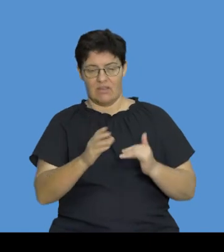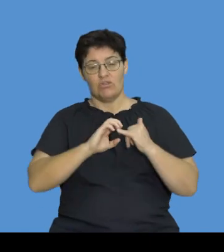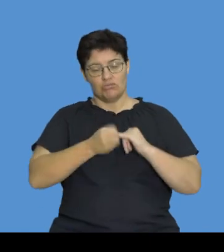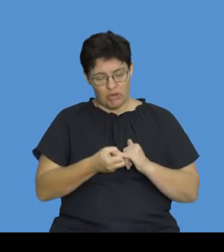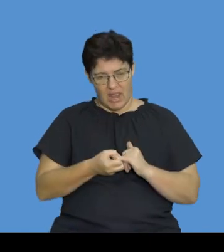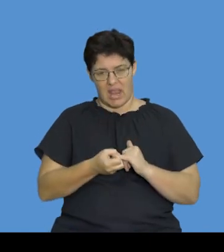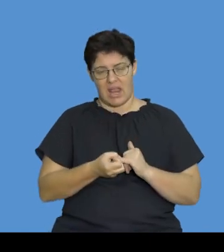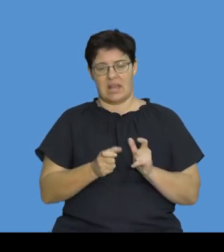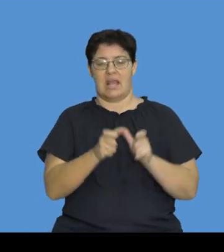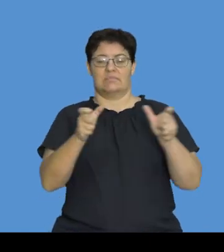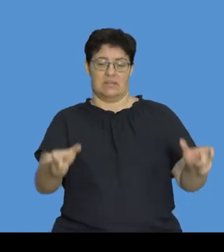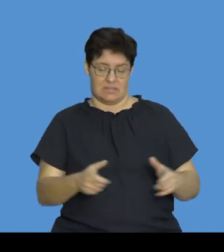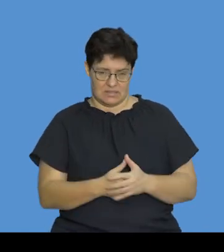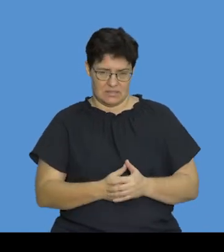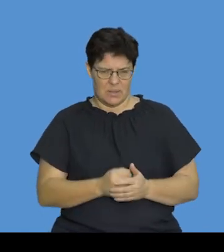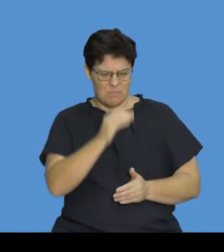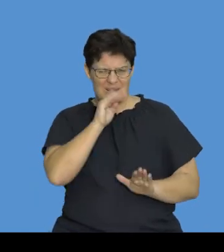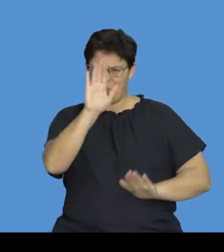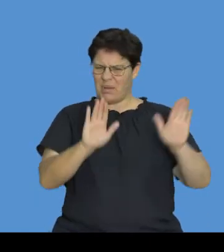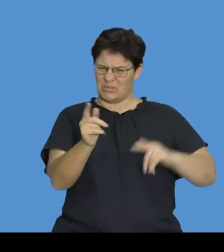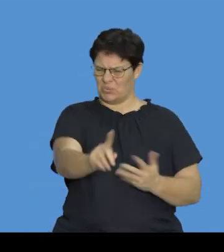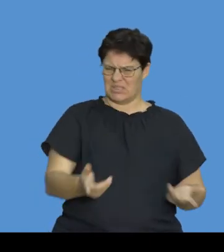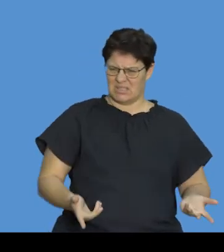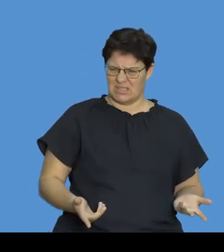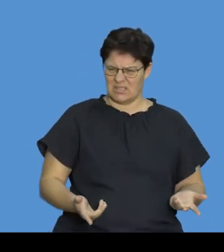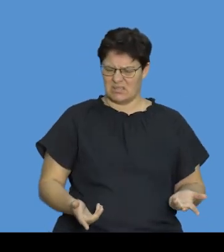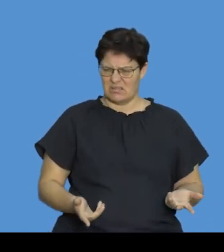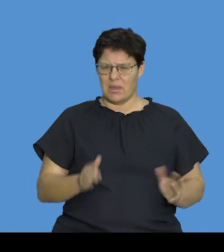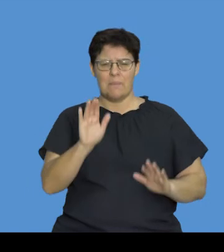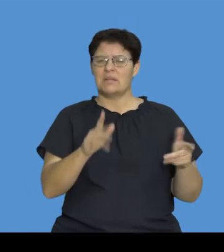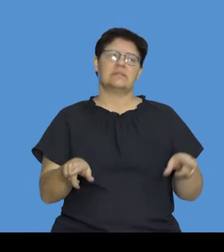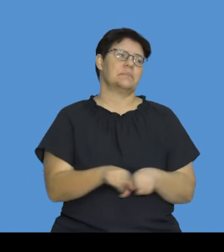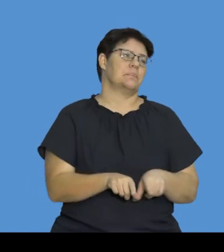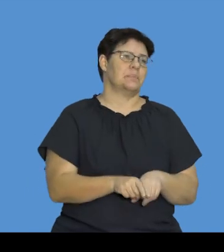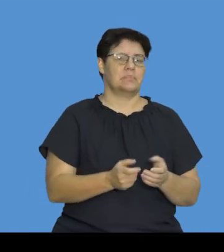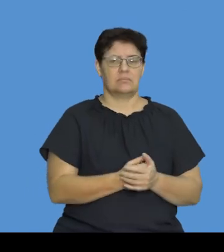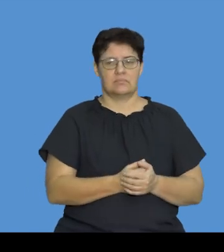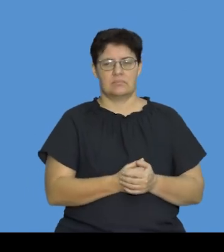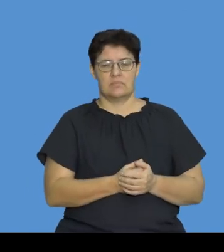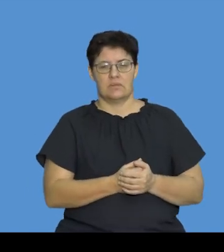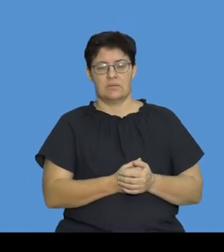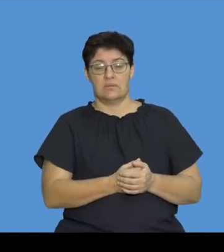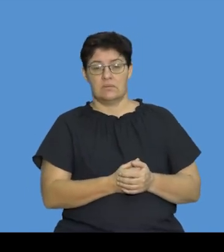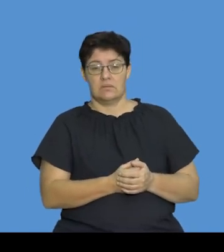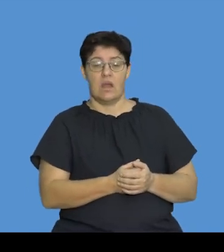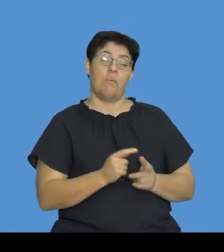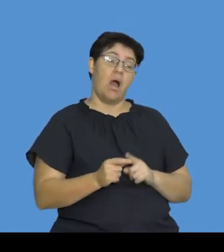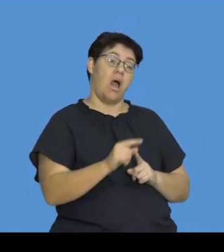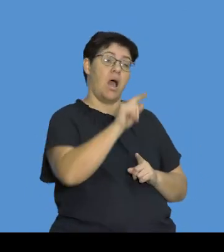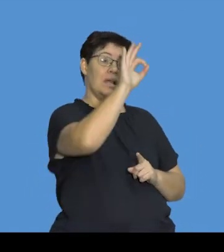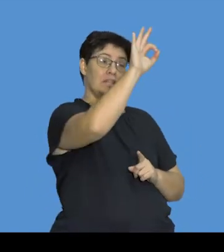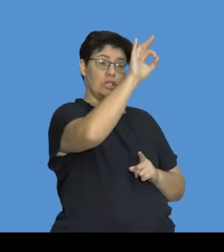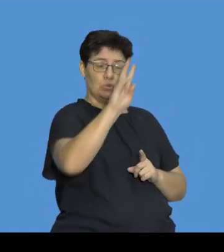expand. What do I mean by patterns? Patterns is Are the exponents decreasing or are